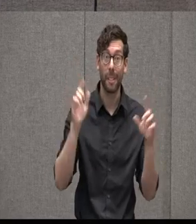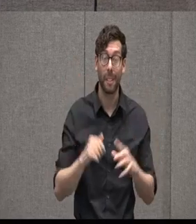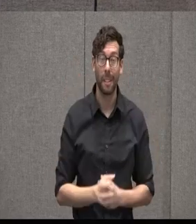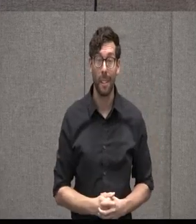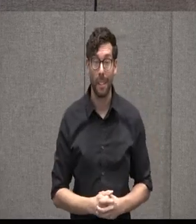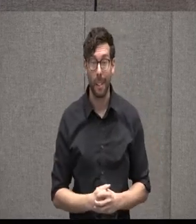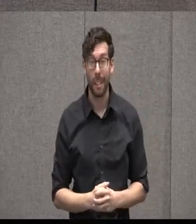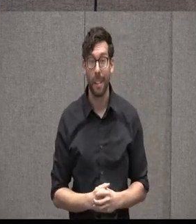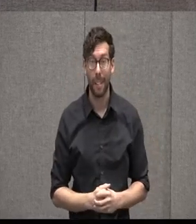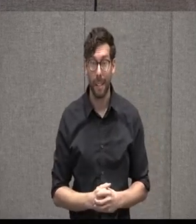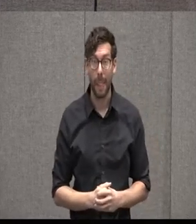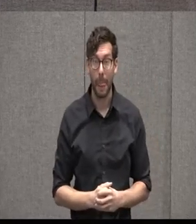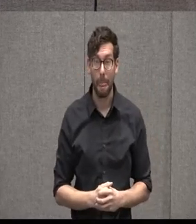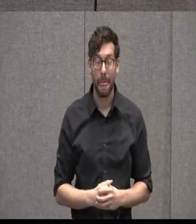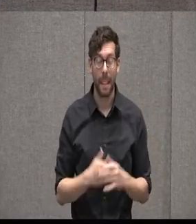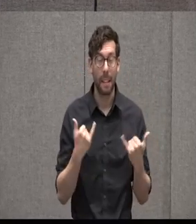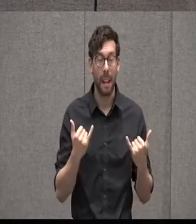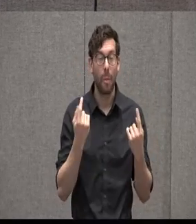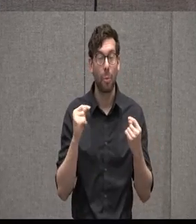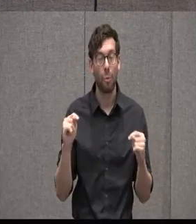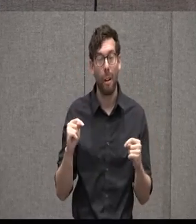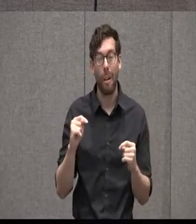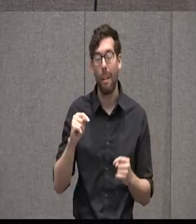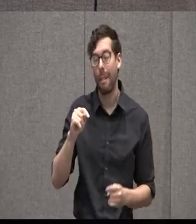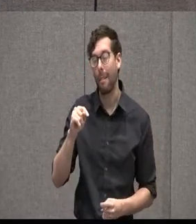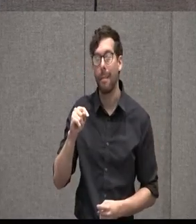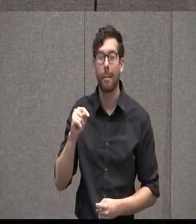try this aluminum can.